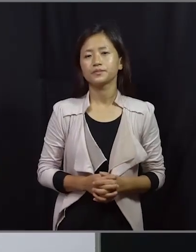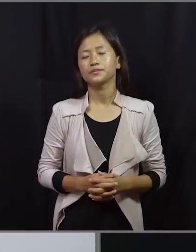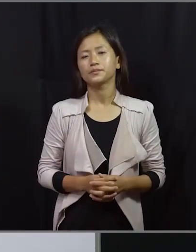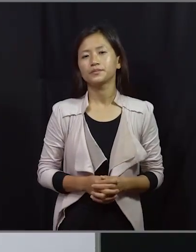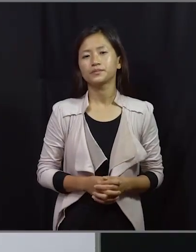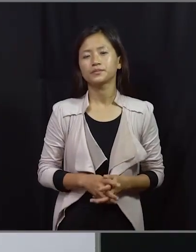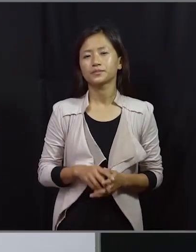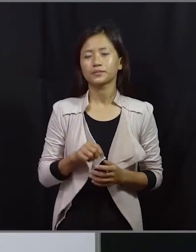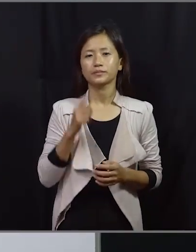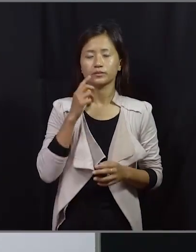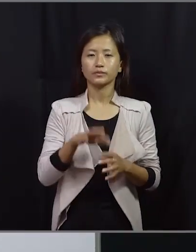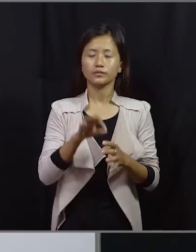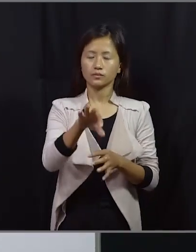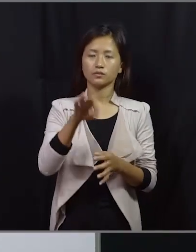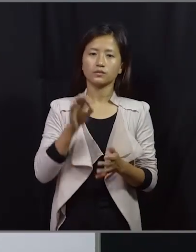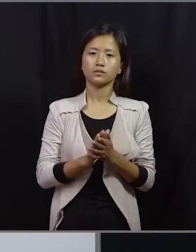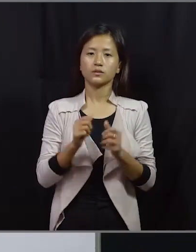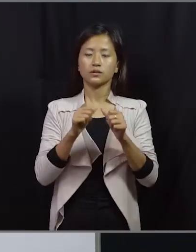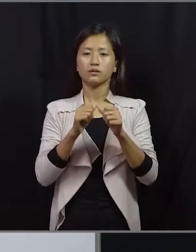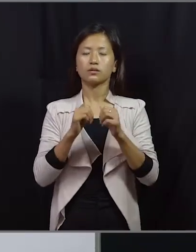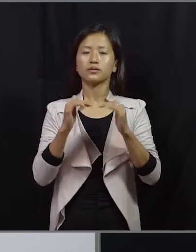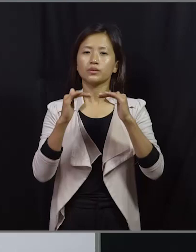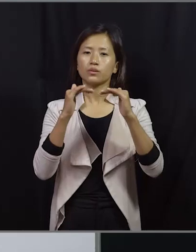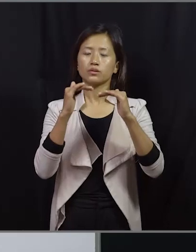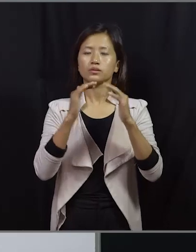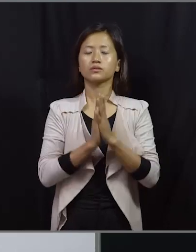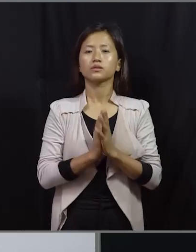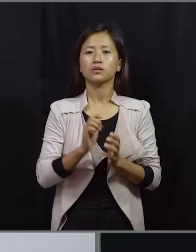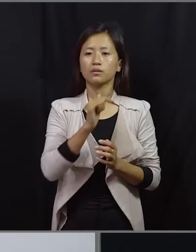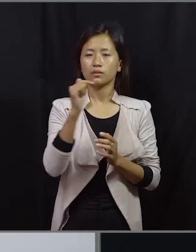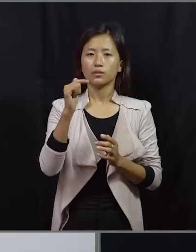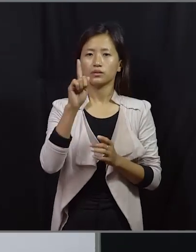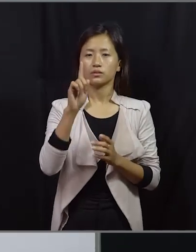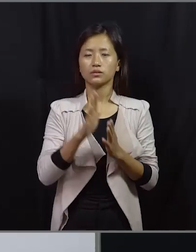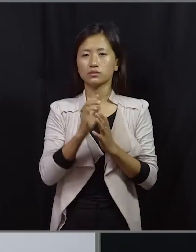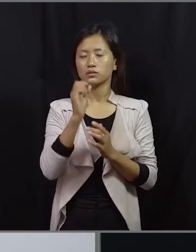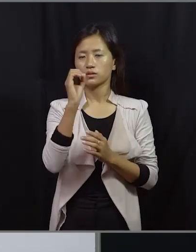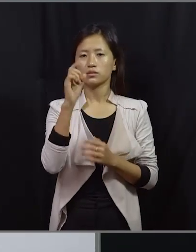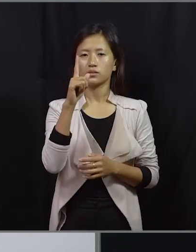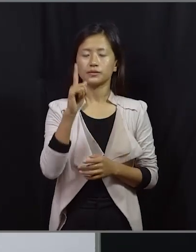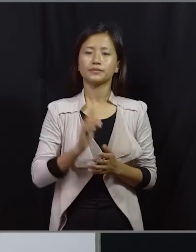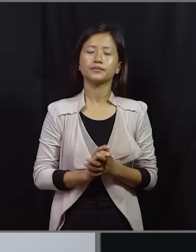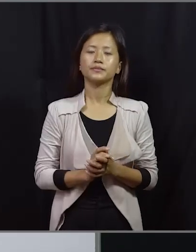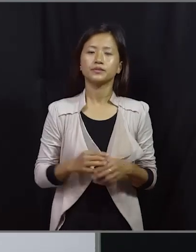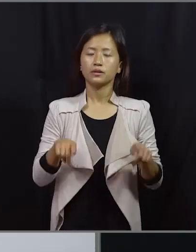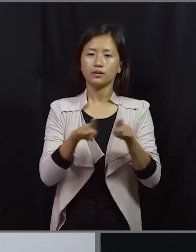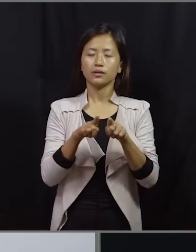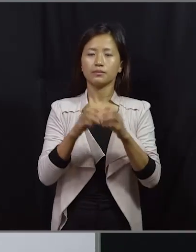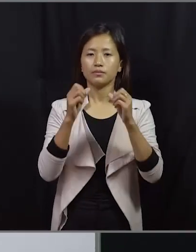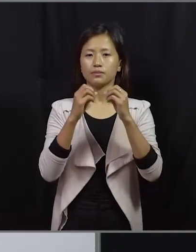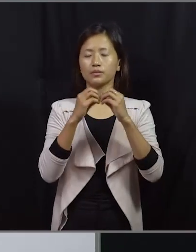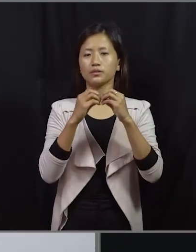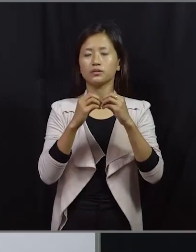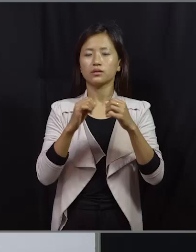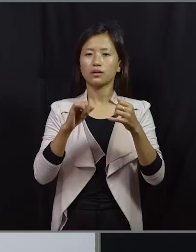here if you take A equal to -1, 0, 1 and B as ABC.